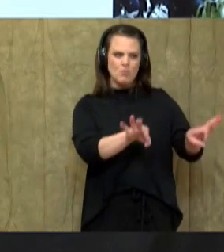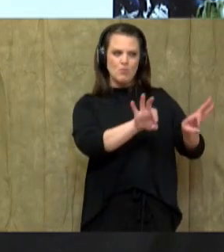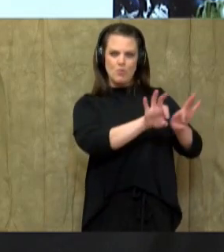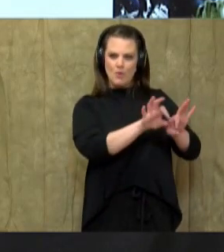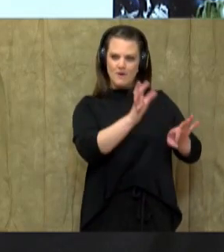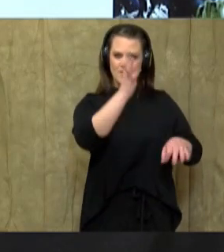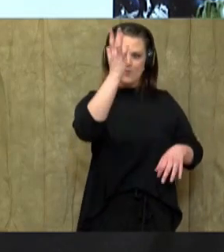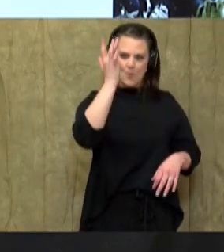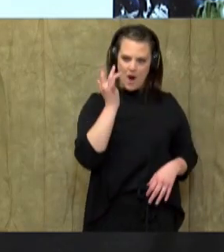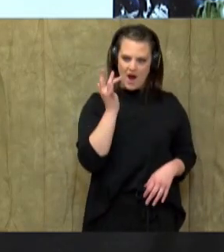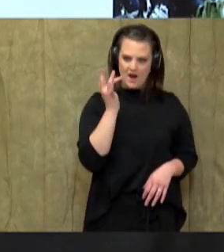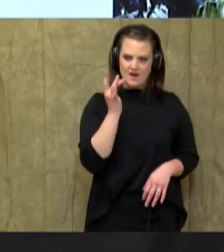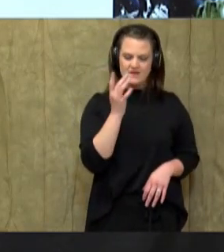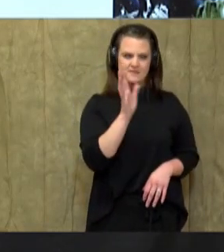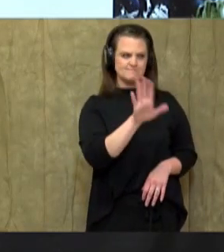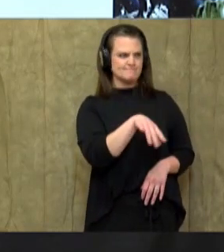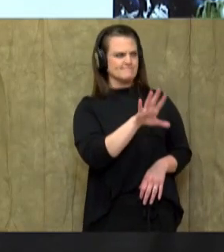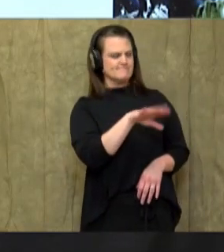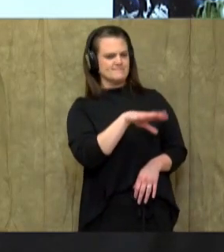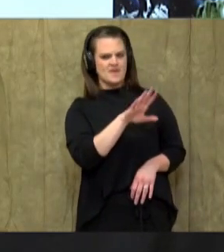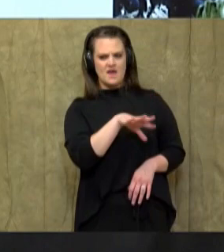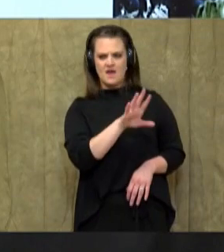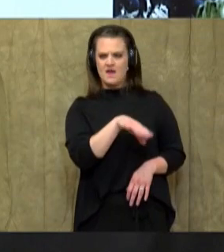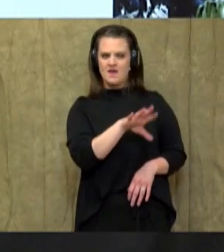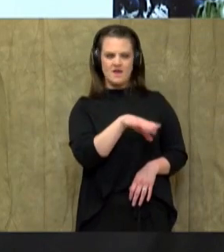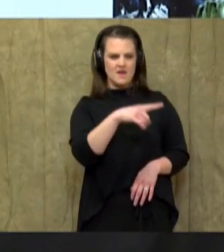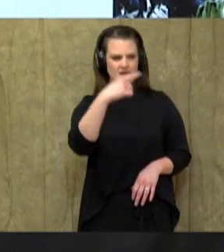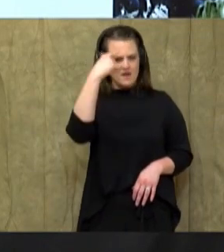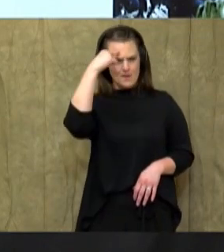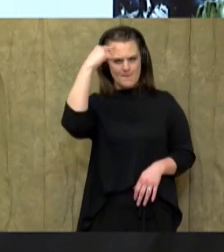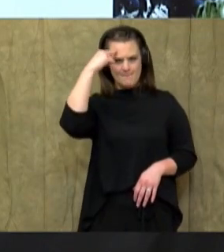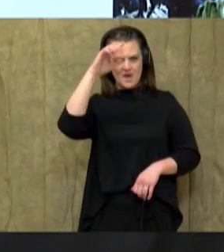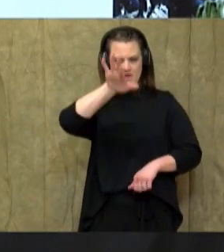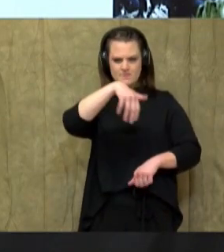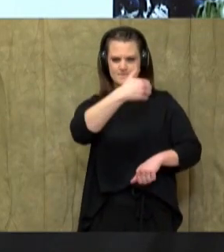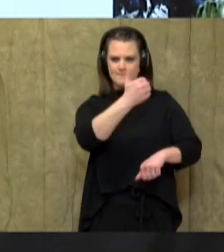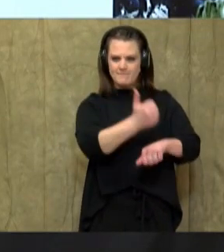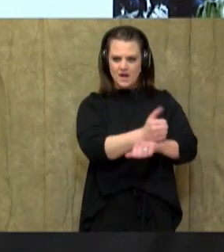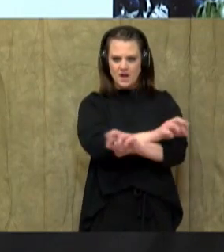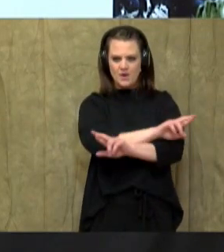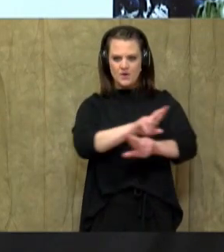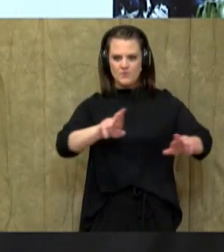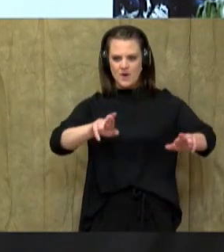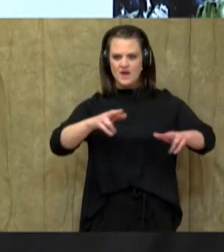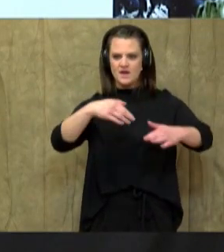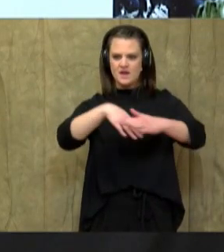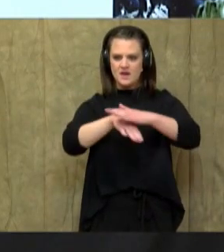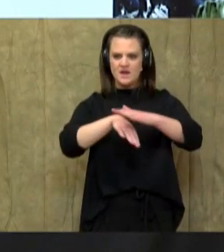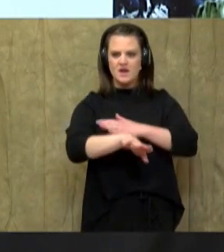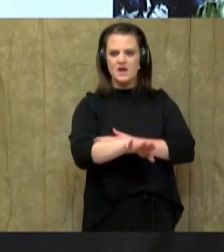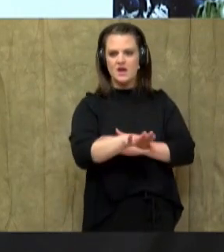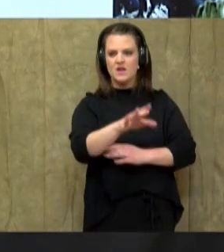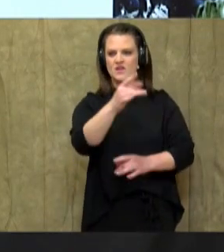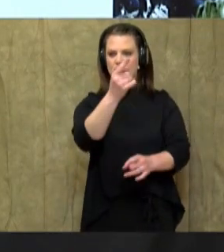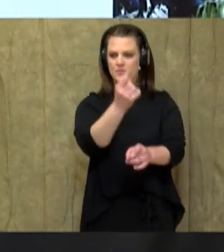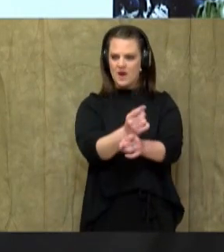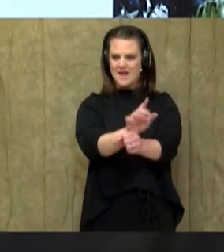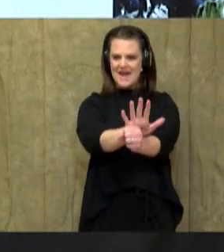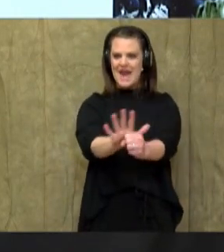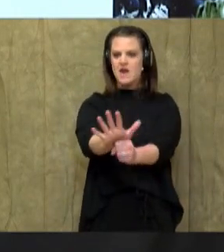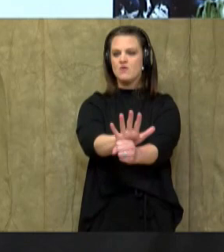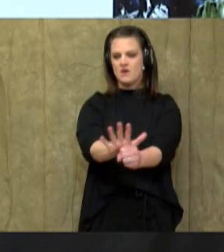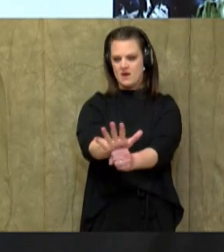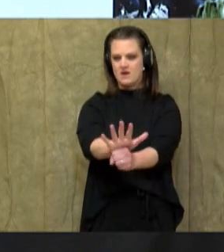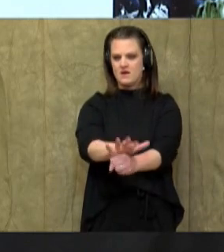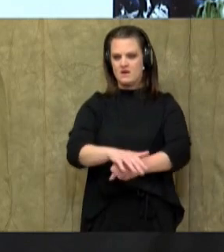hey, wait a minute. It gets your mind set up and ready for